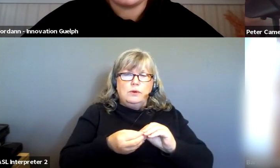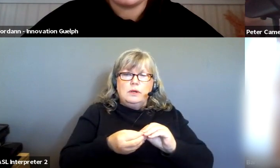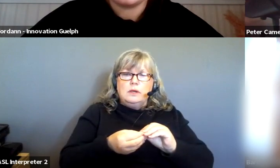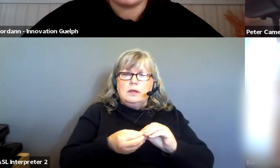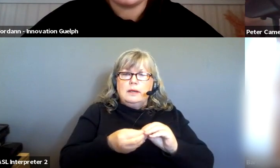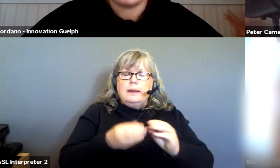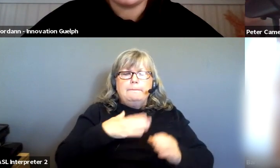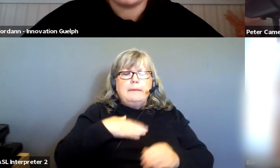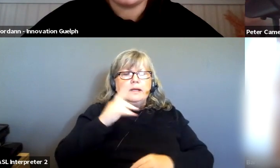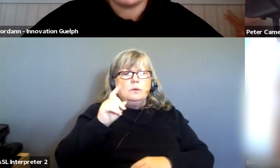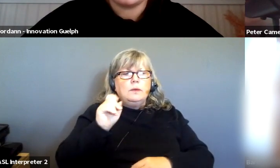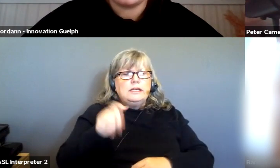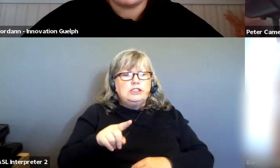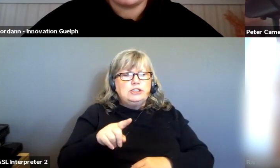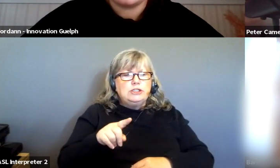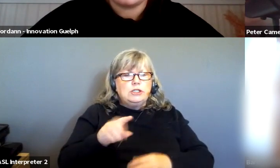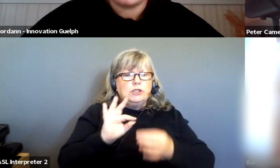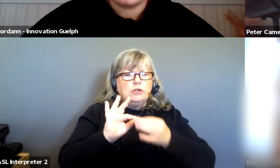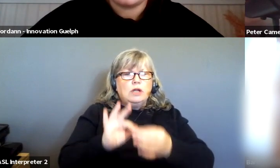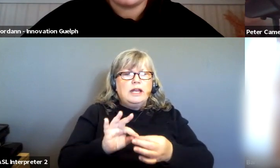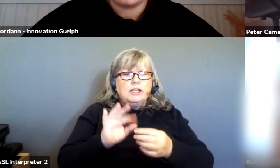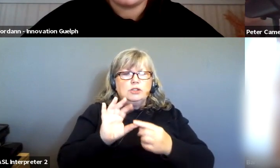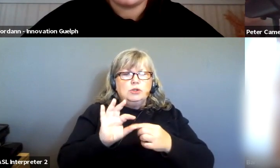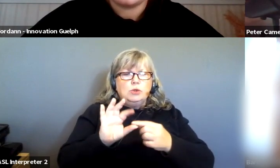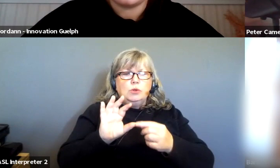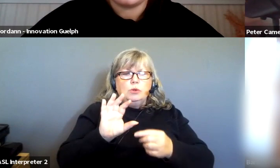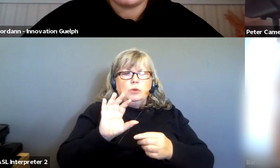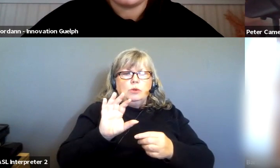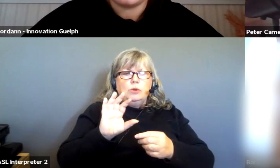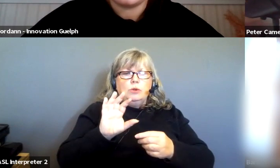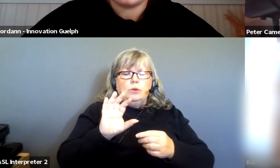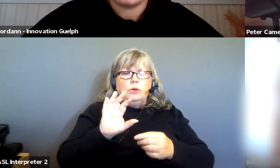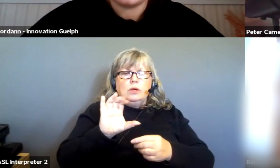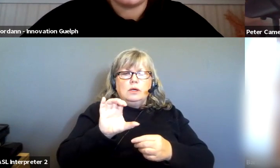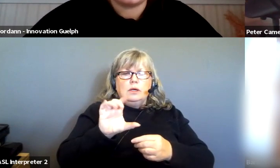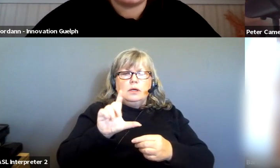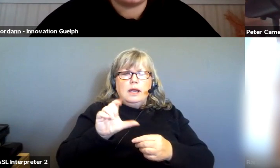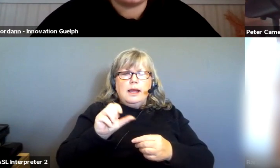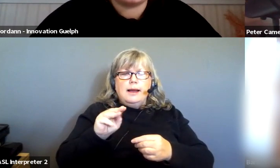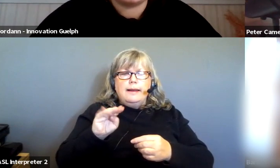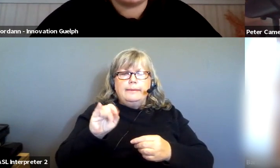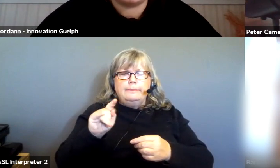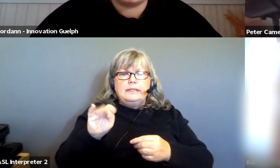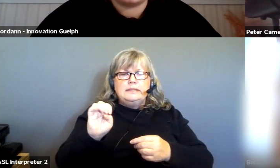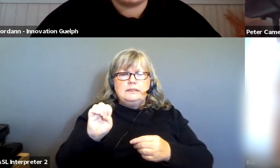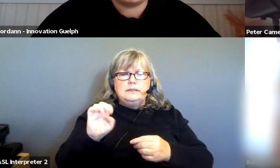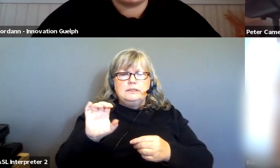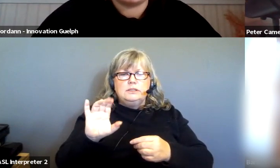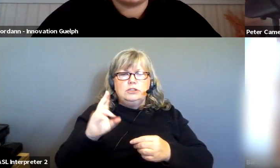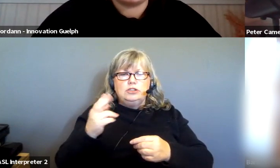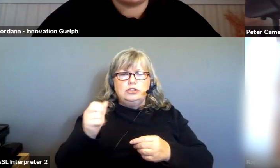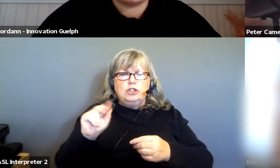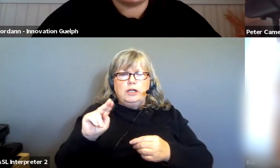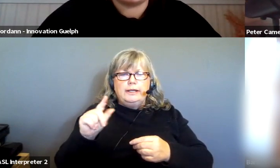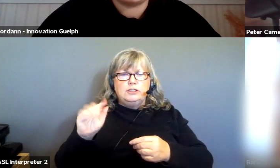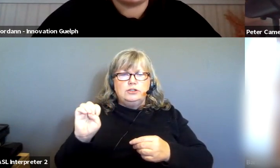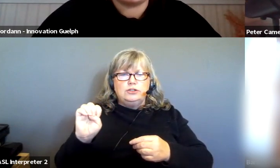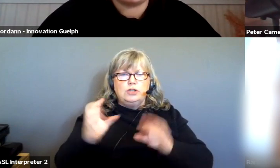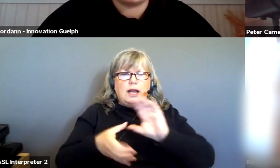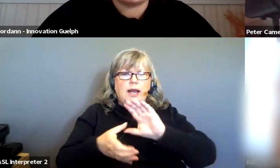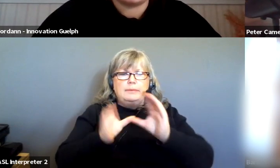about climate change, and I'm wondering if you can talk a bit to how the